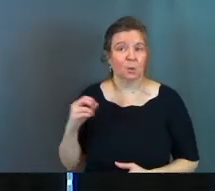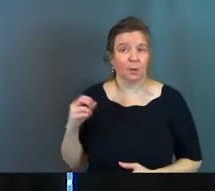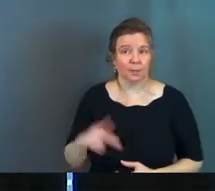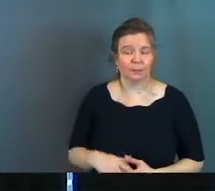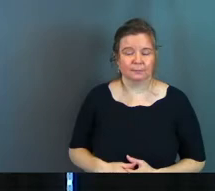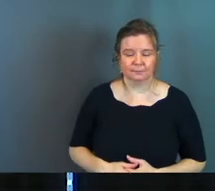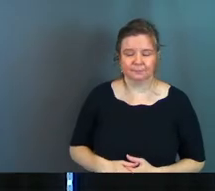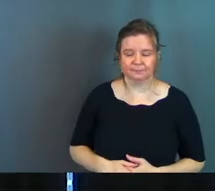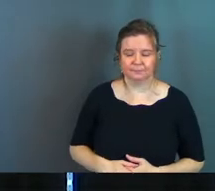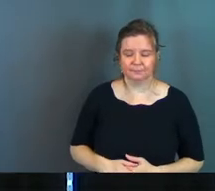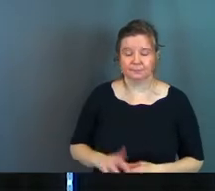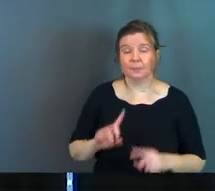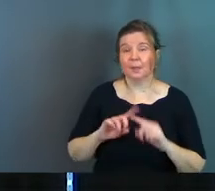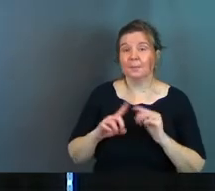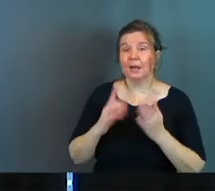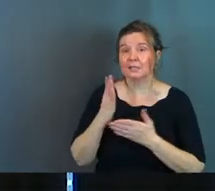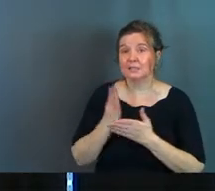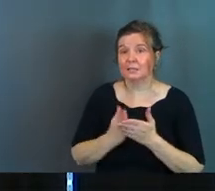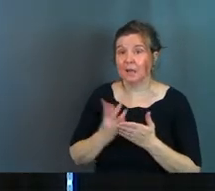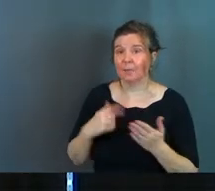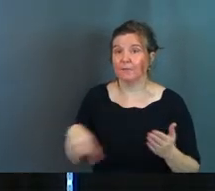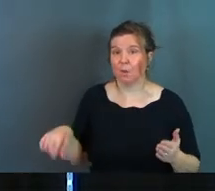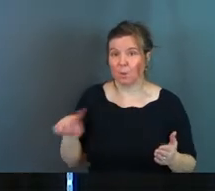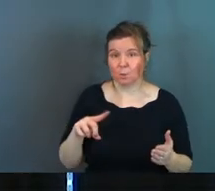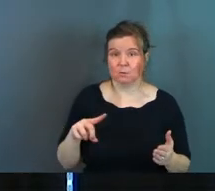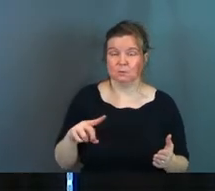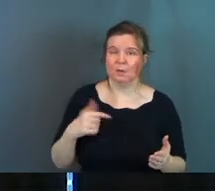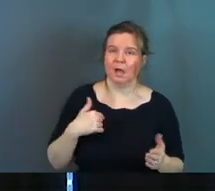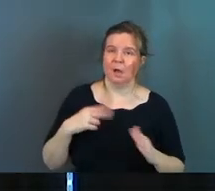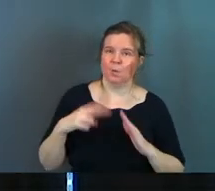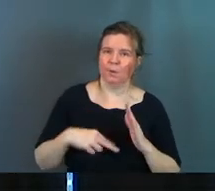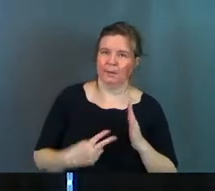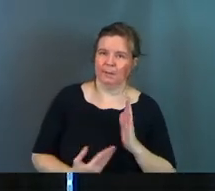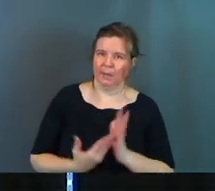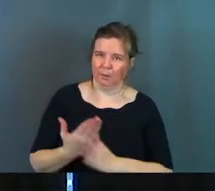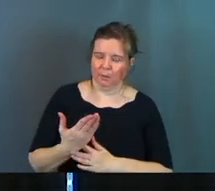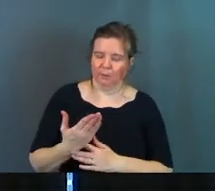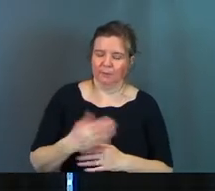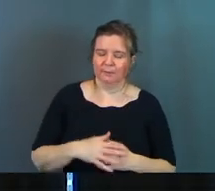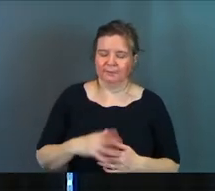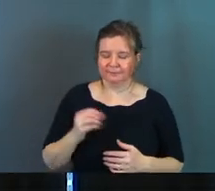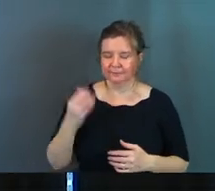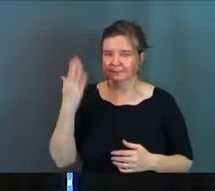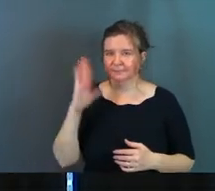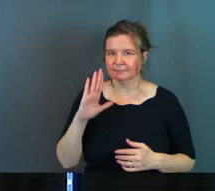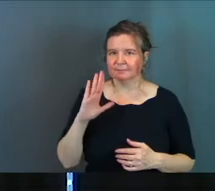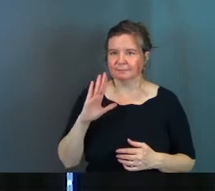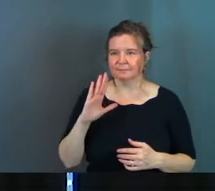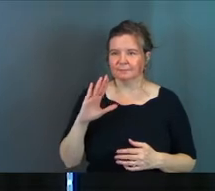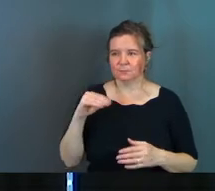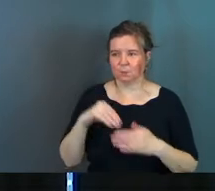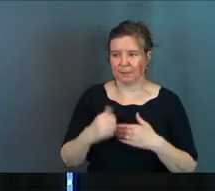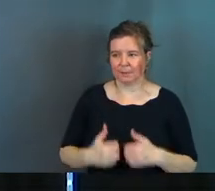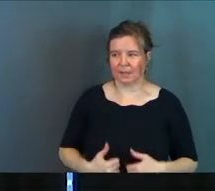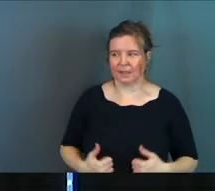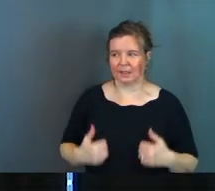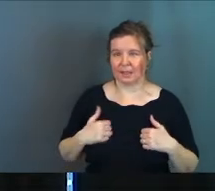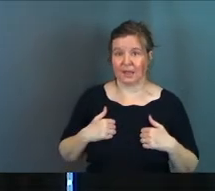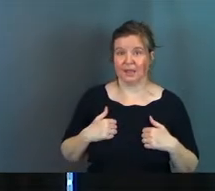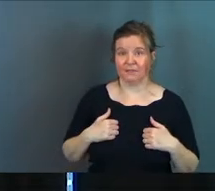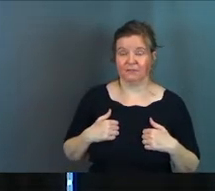okay. But some of those, I was reading back through, and God was coming into my